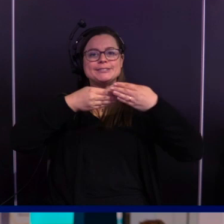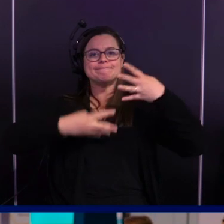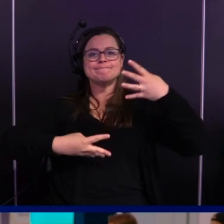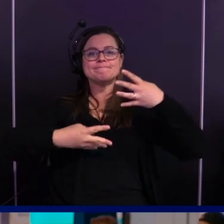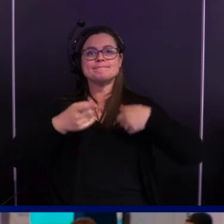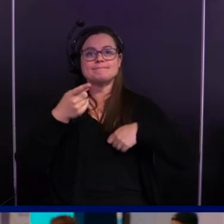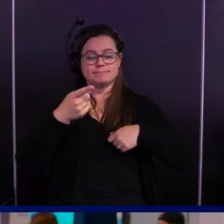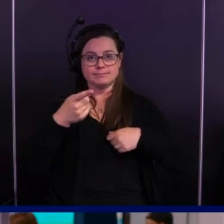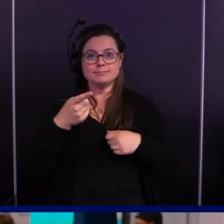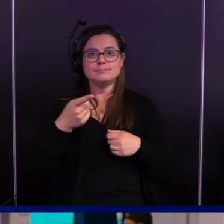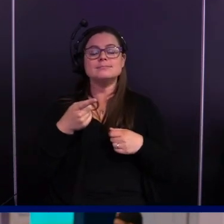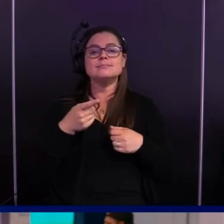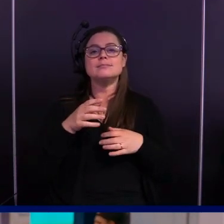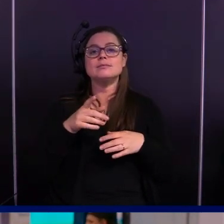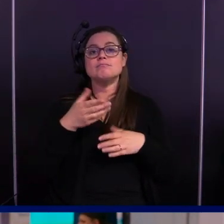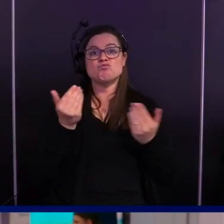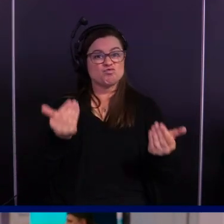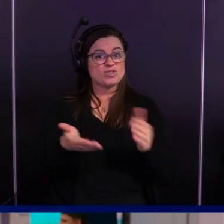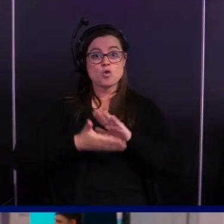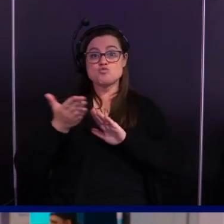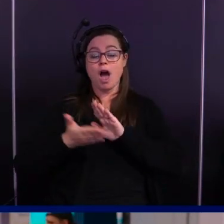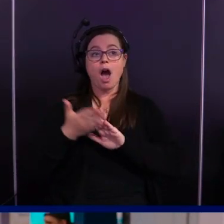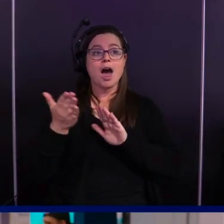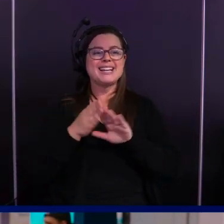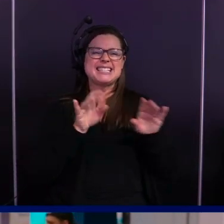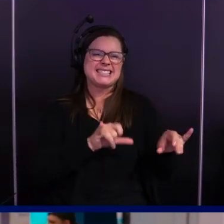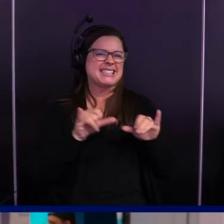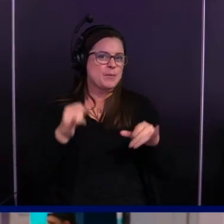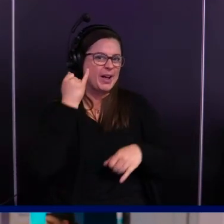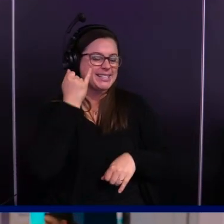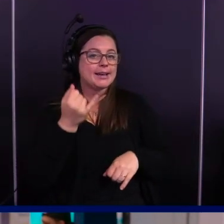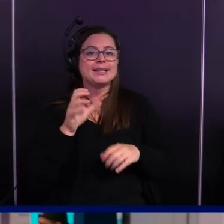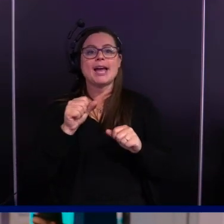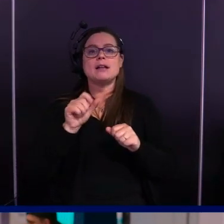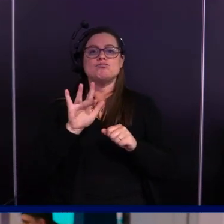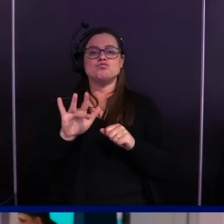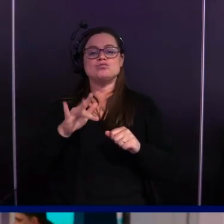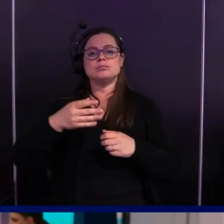can run some of the things. You can say like preview here.